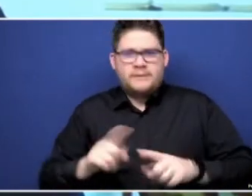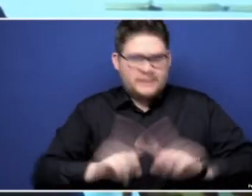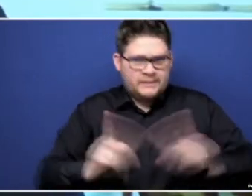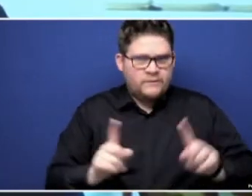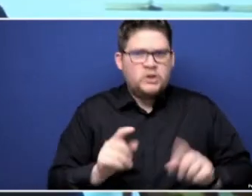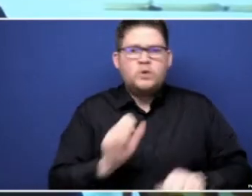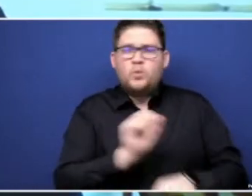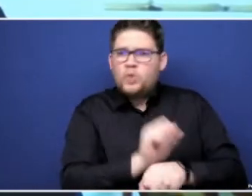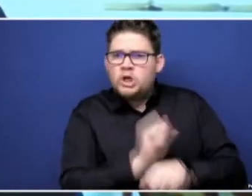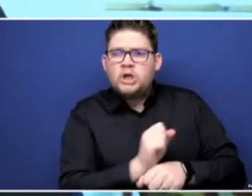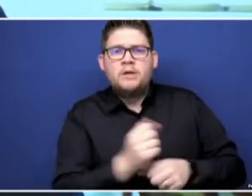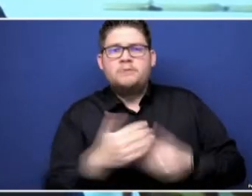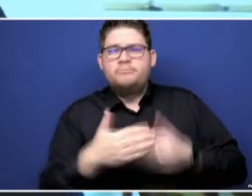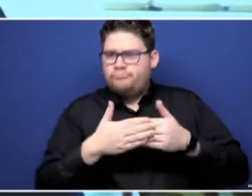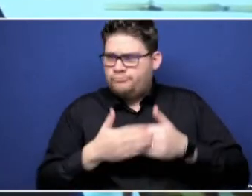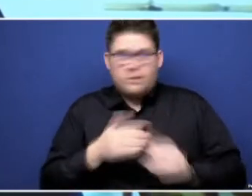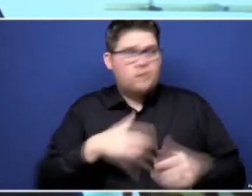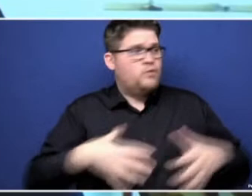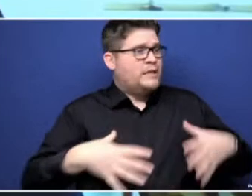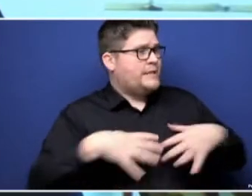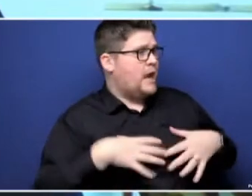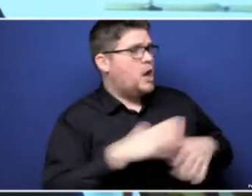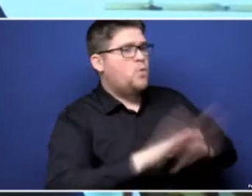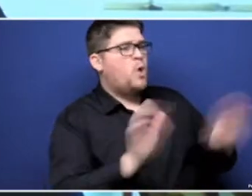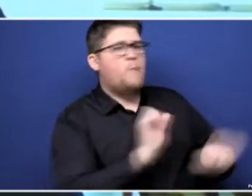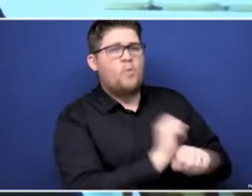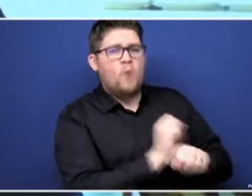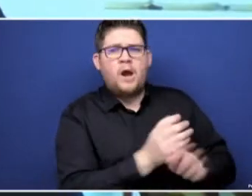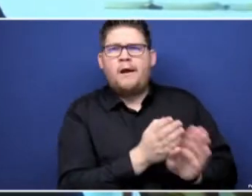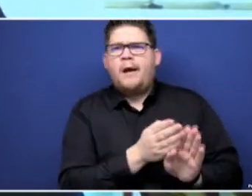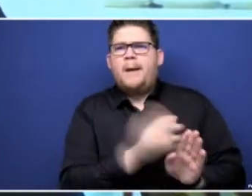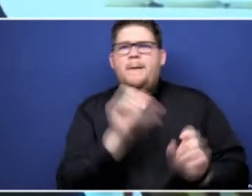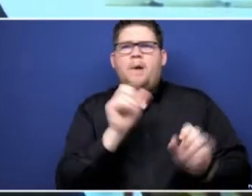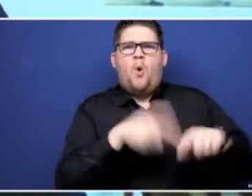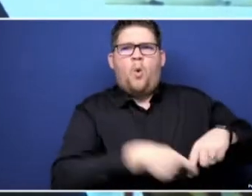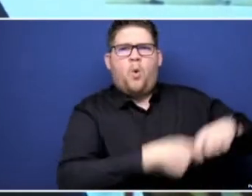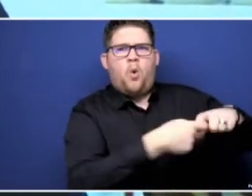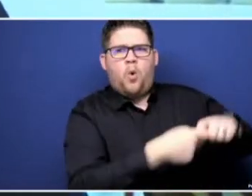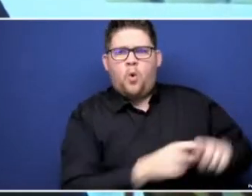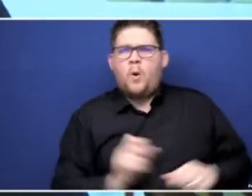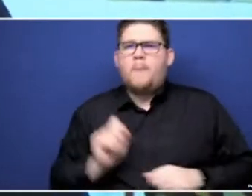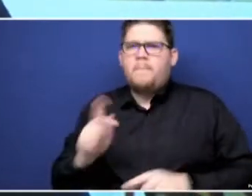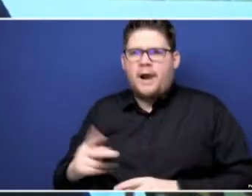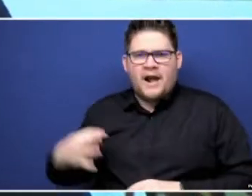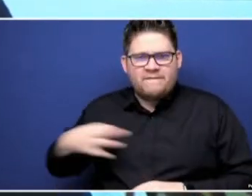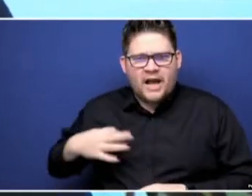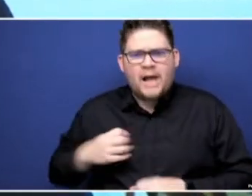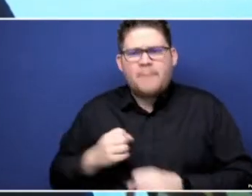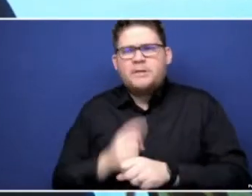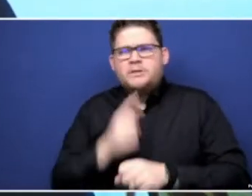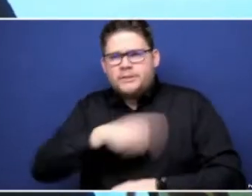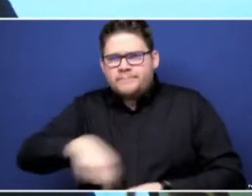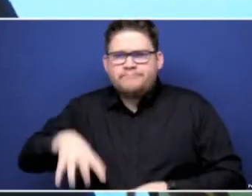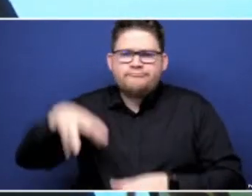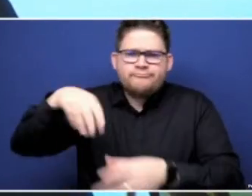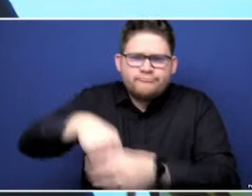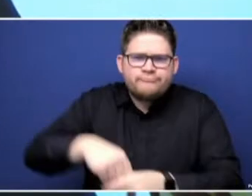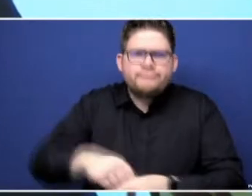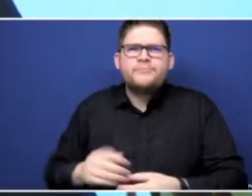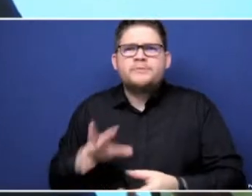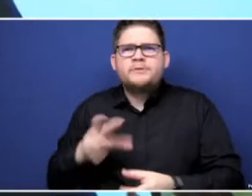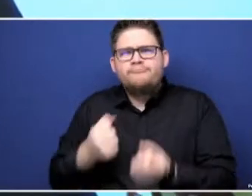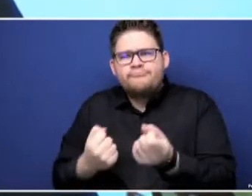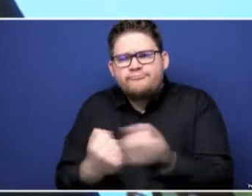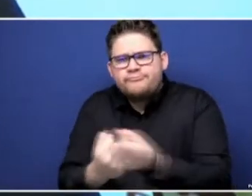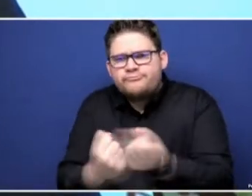aspects of our mass vaccination program. So we've had a terrific response. As I say,